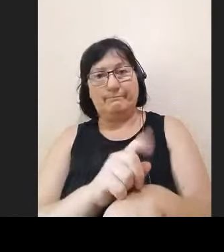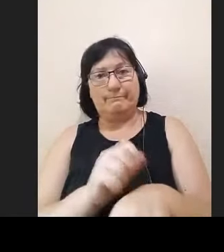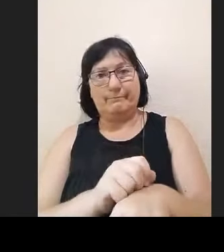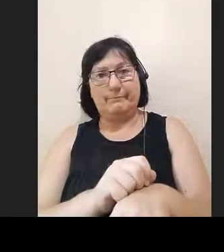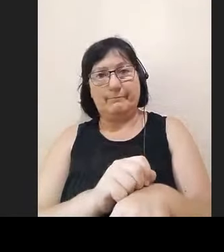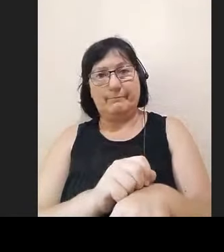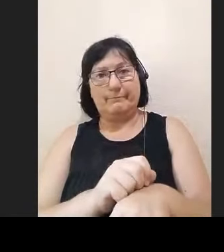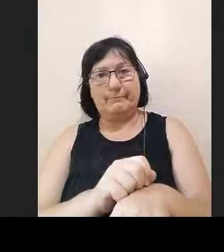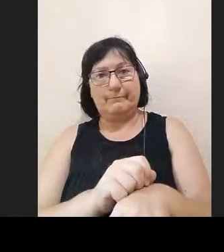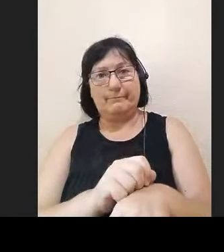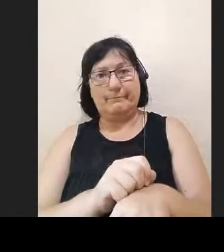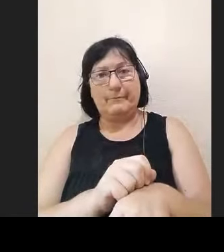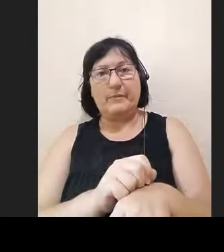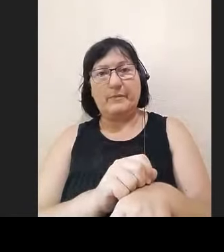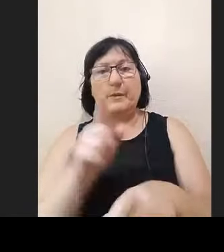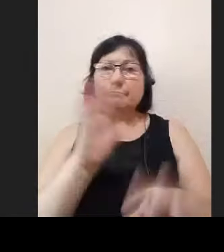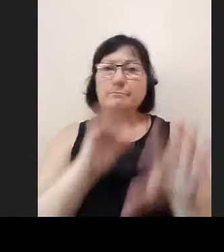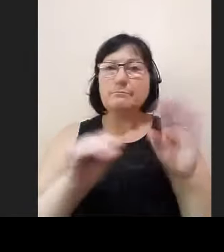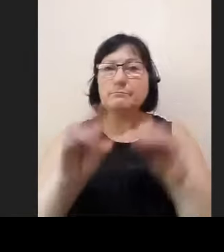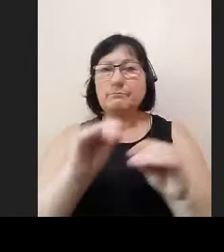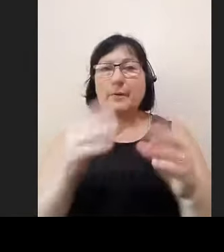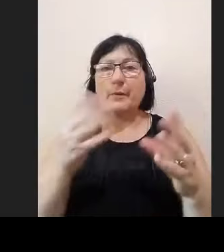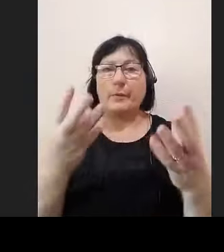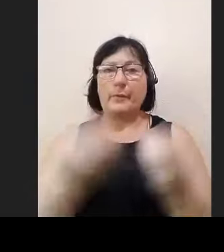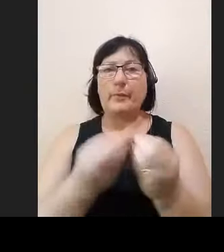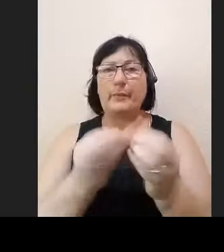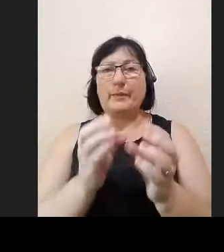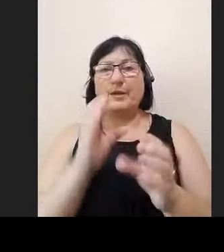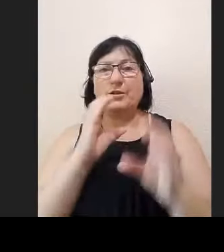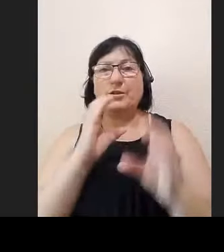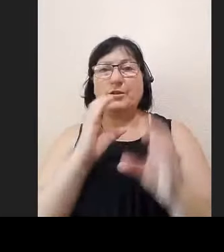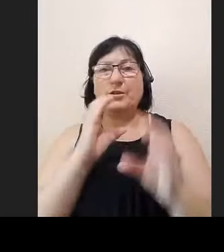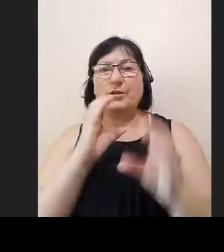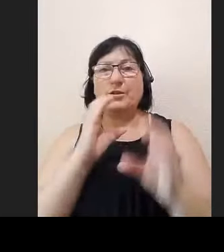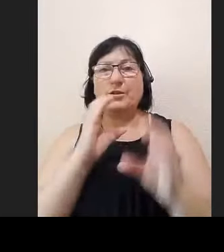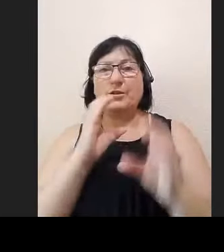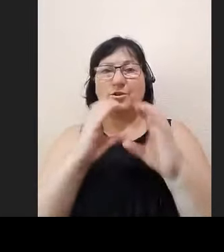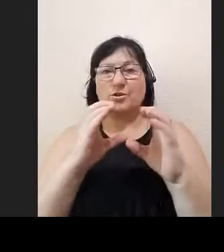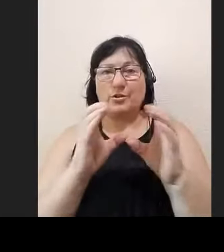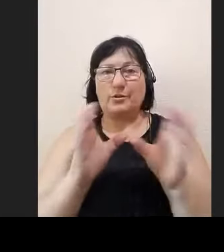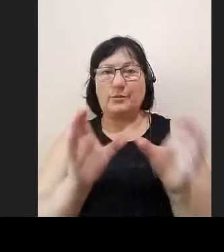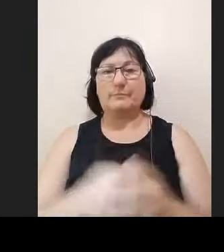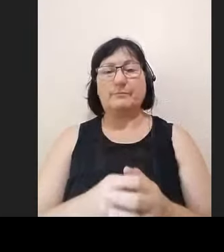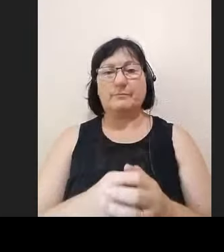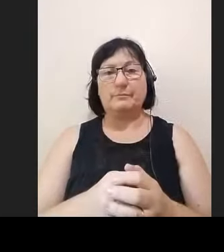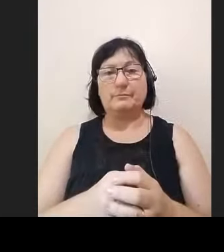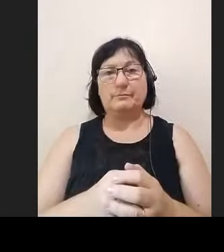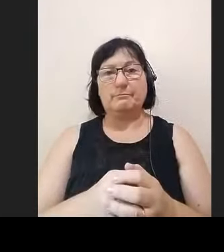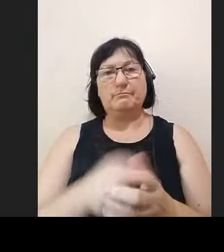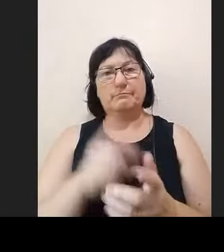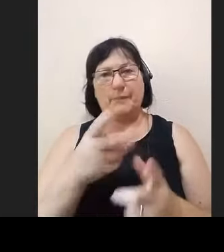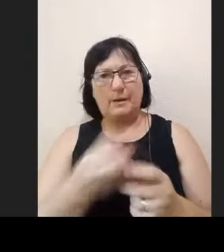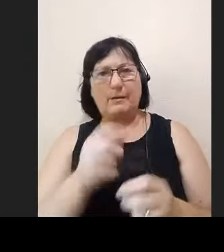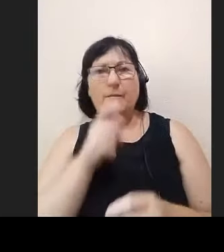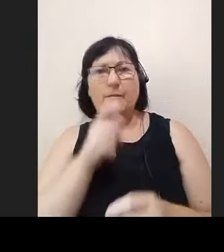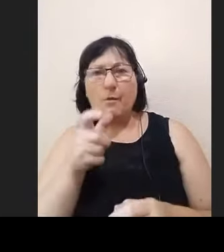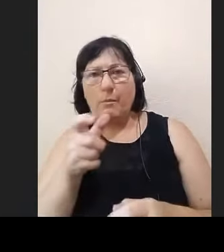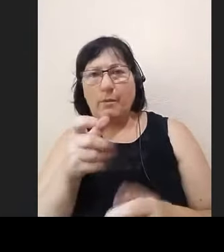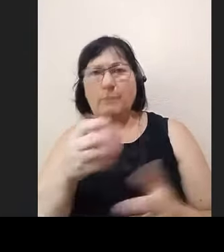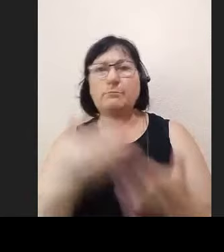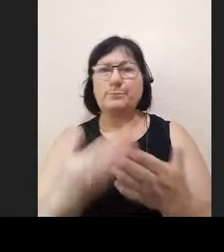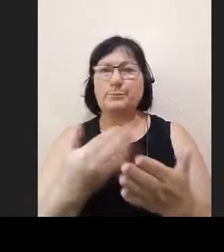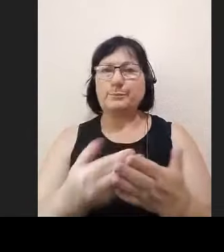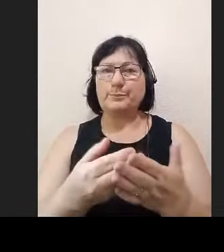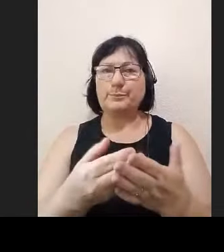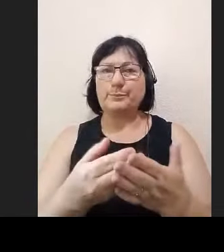group. Please feel free to submit your comments, questions during the session. We have a panel